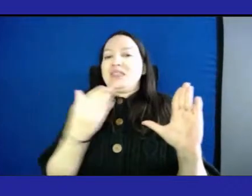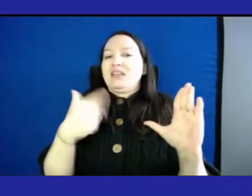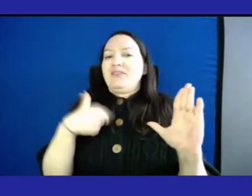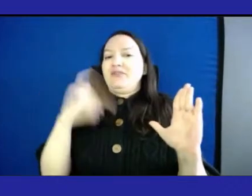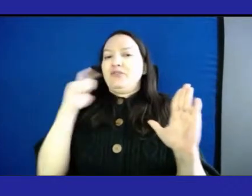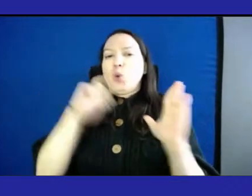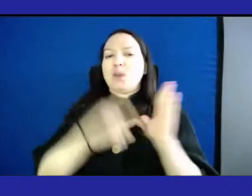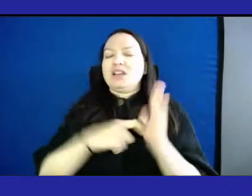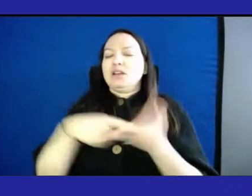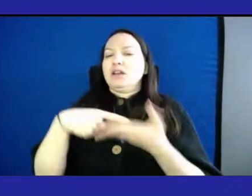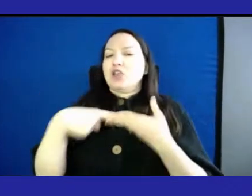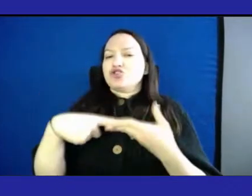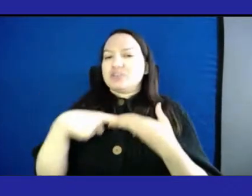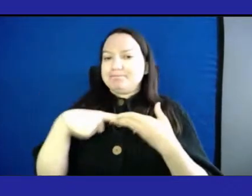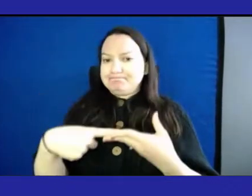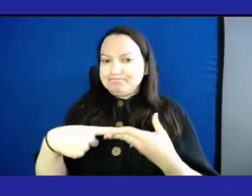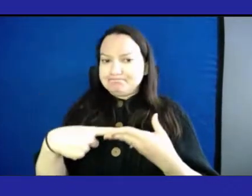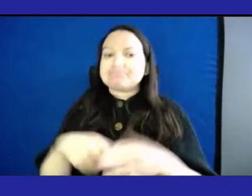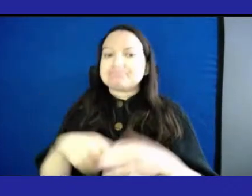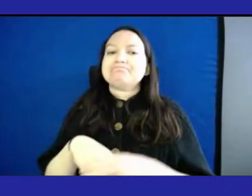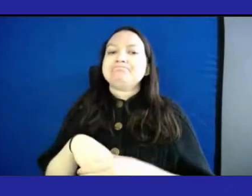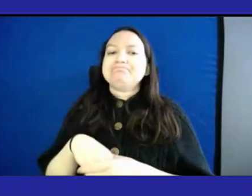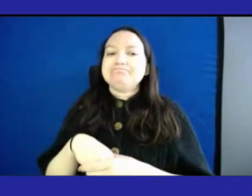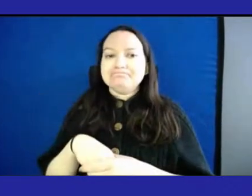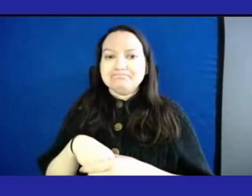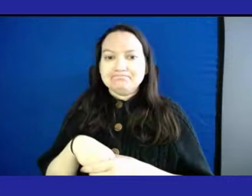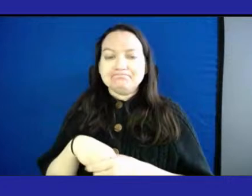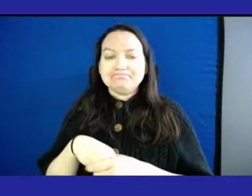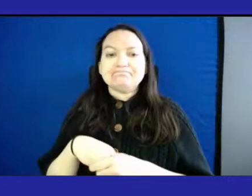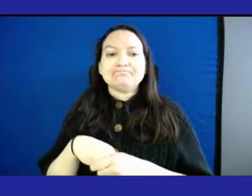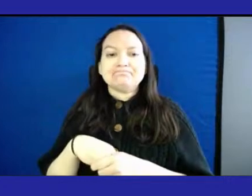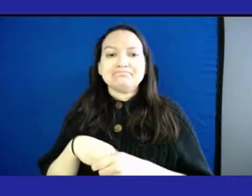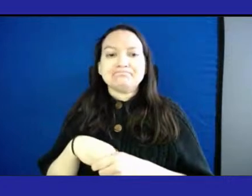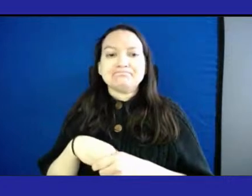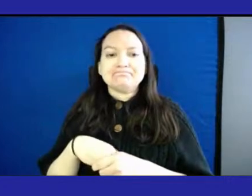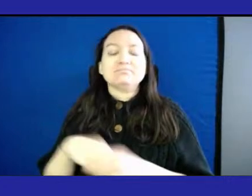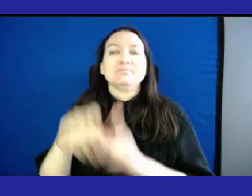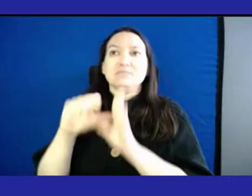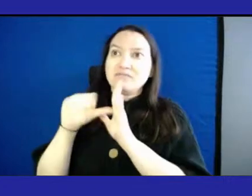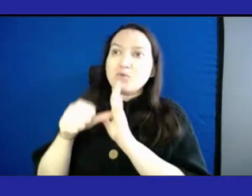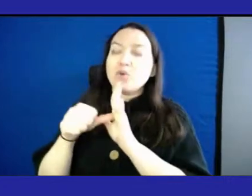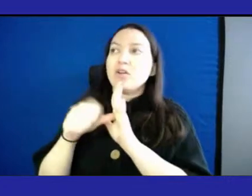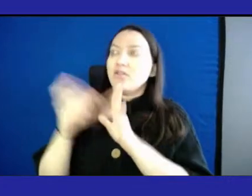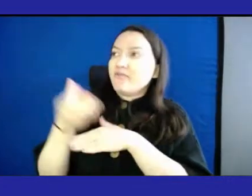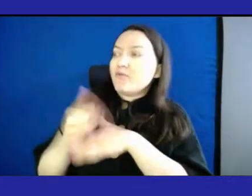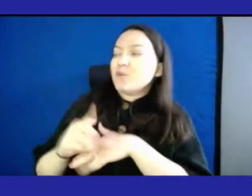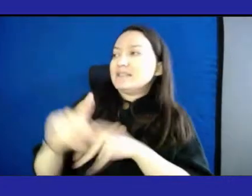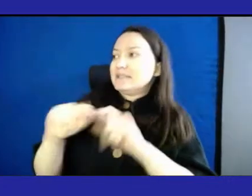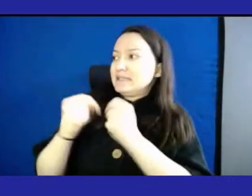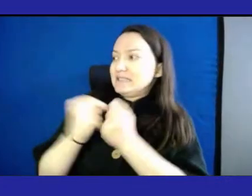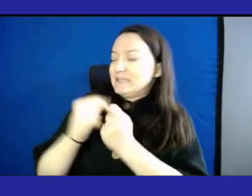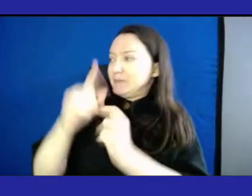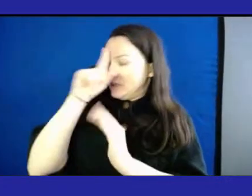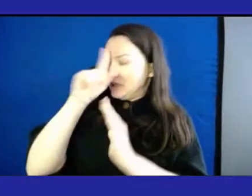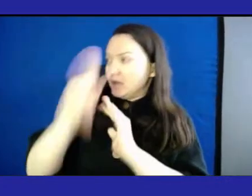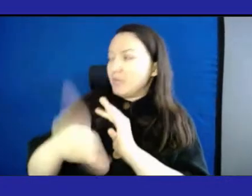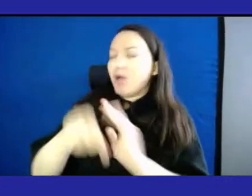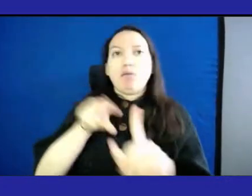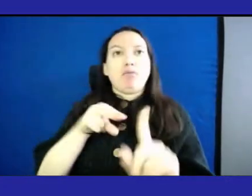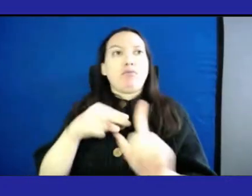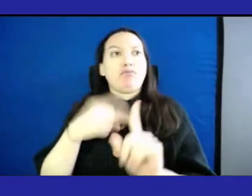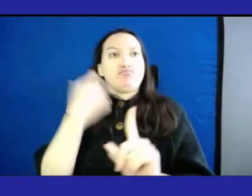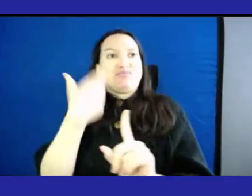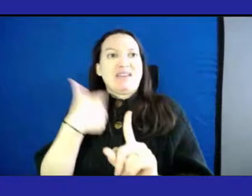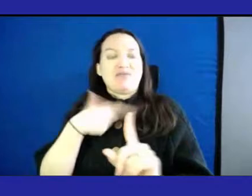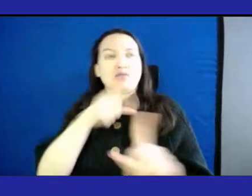is how it forces, I imagine that it forces the team to think about this angle by just the fact that they have to report